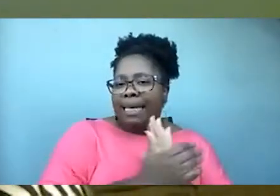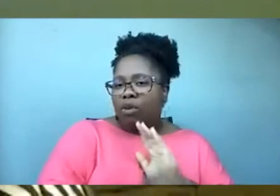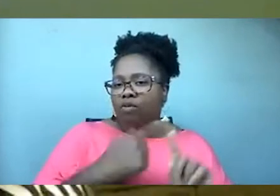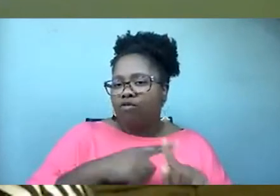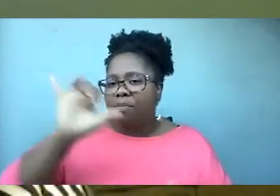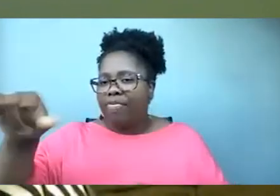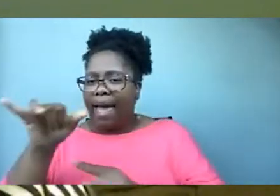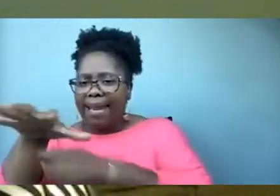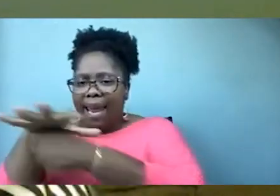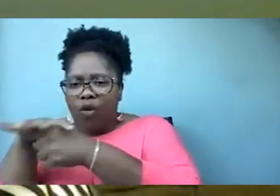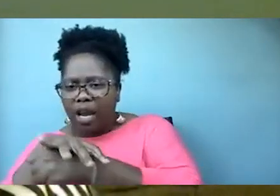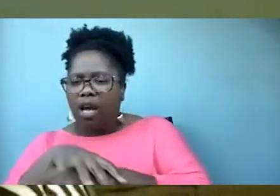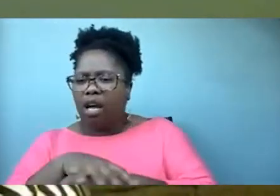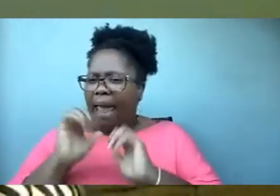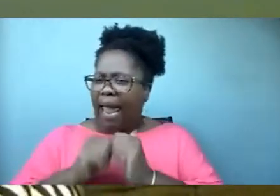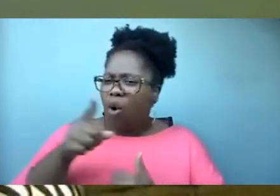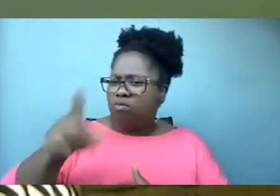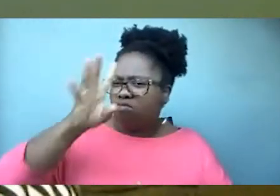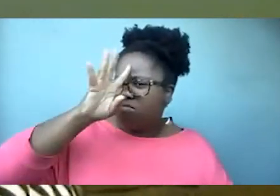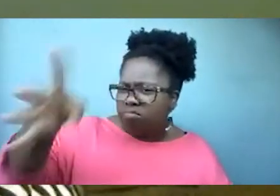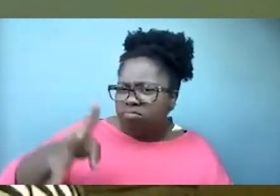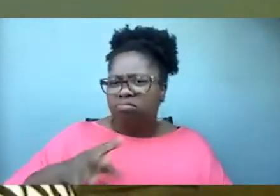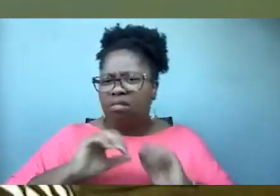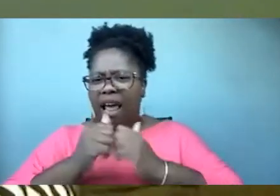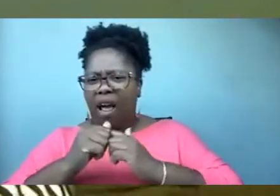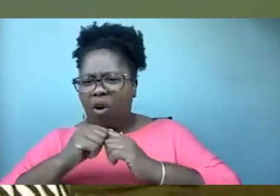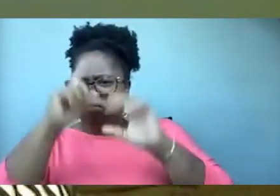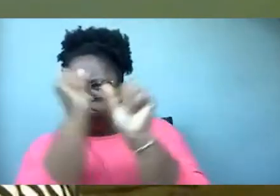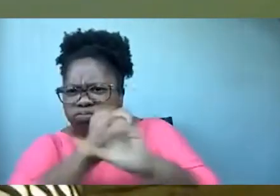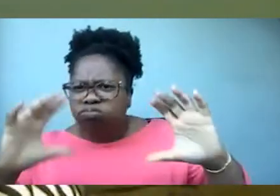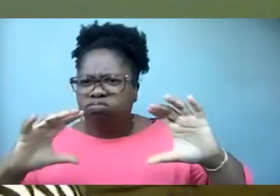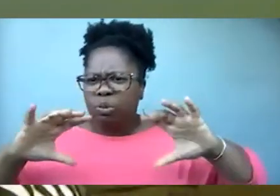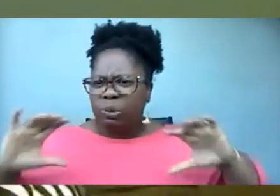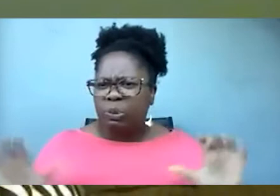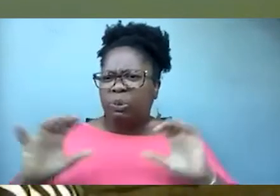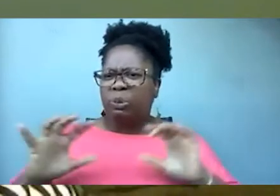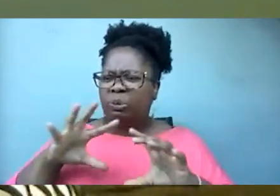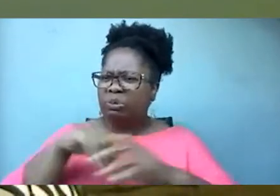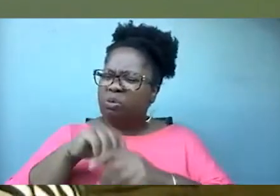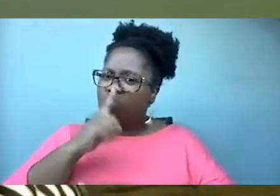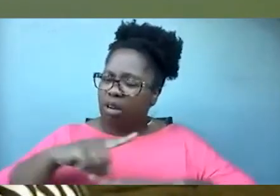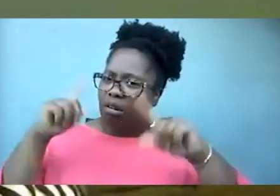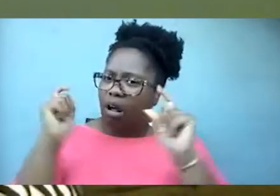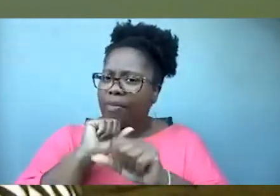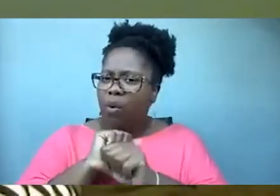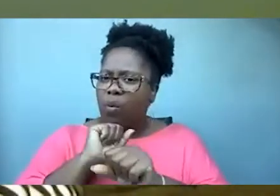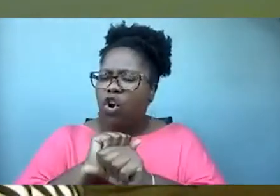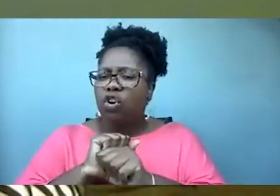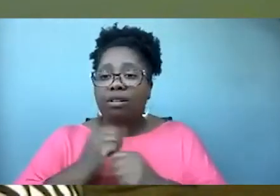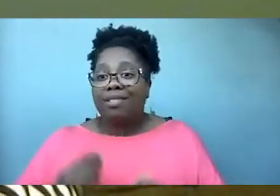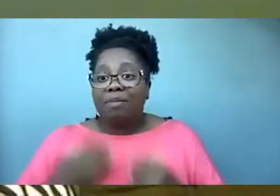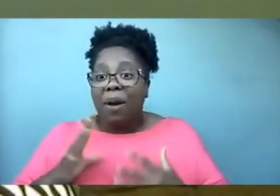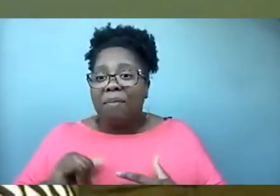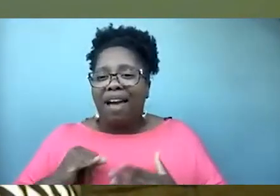engage in this complicated work is inspired by being an artist, is inspired by being a sister to a lot of boys and